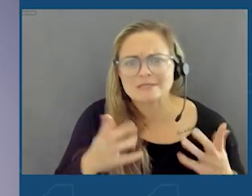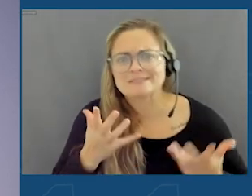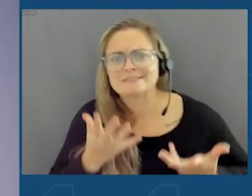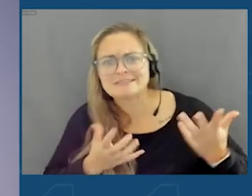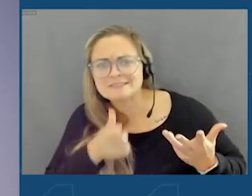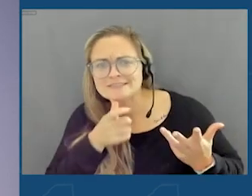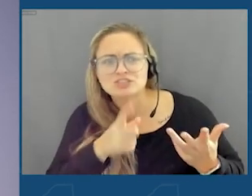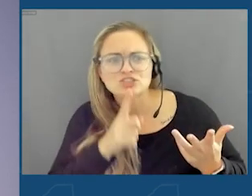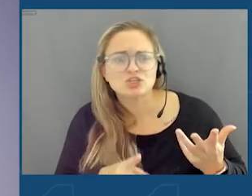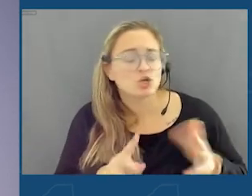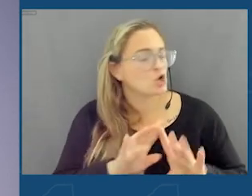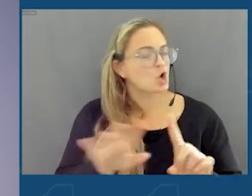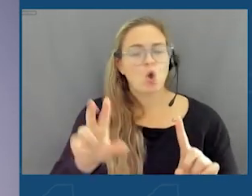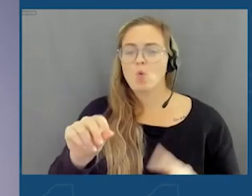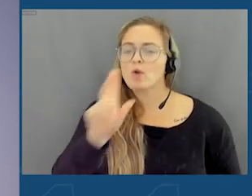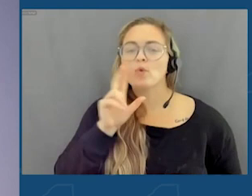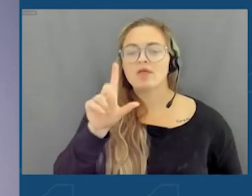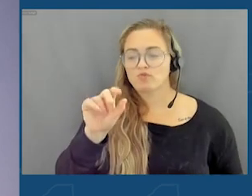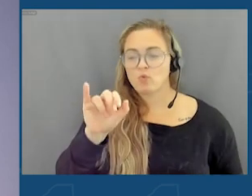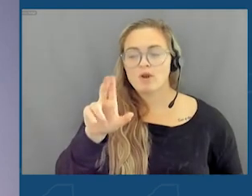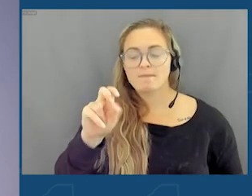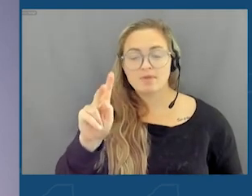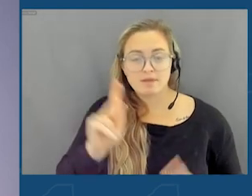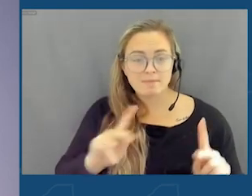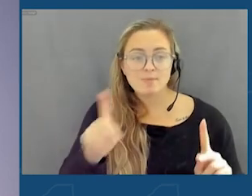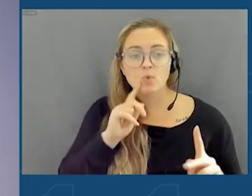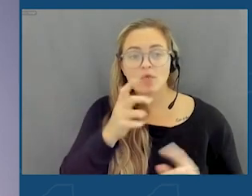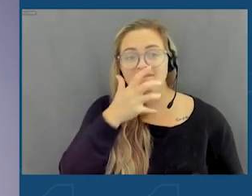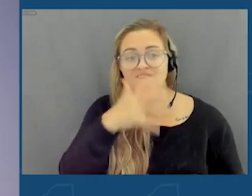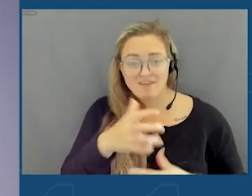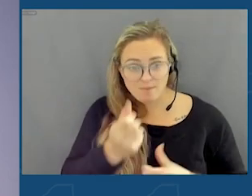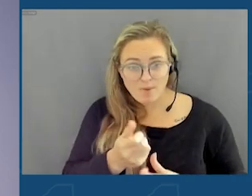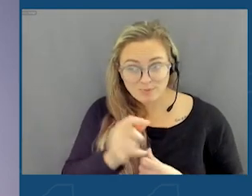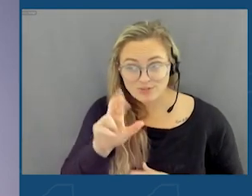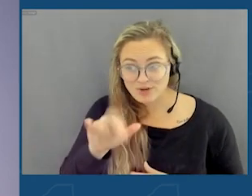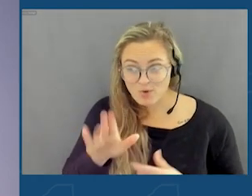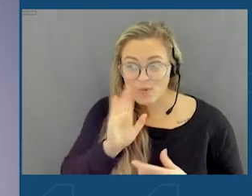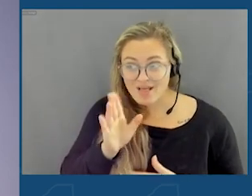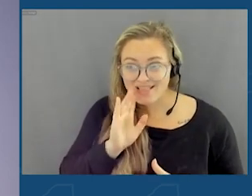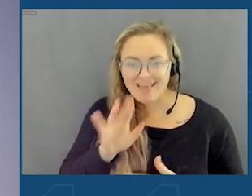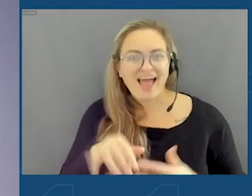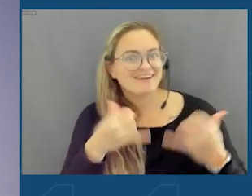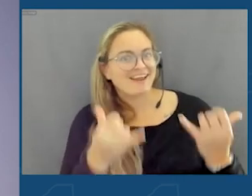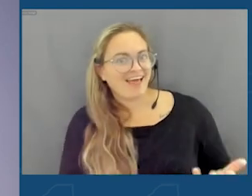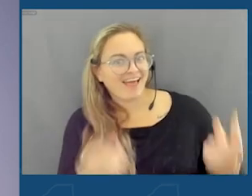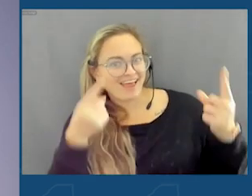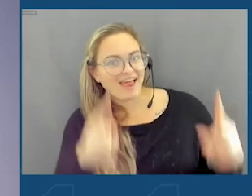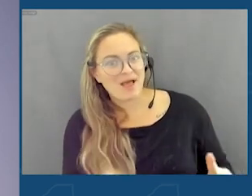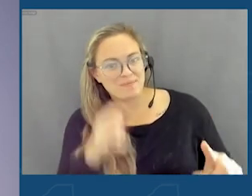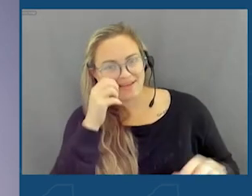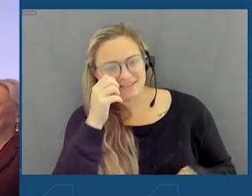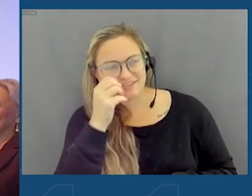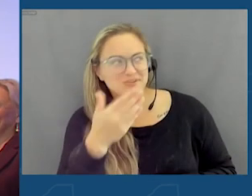to get 20 million people heat pumps, Jerry, and here we are today. So there's some good news in this